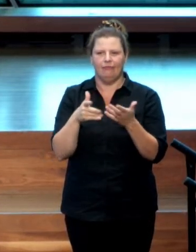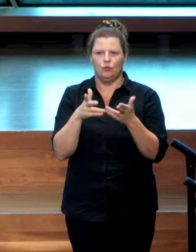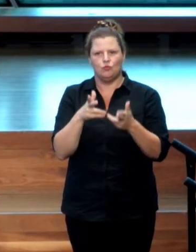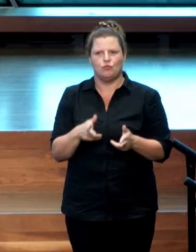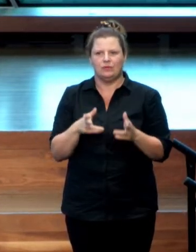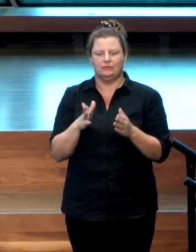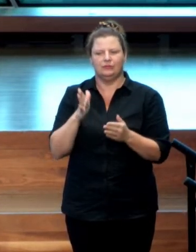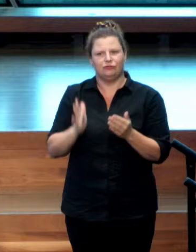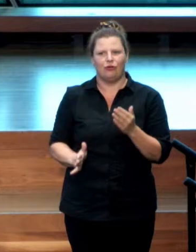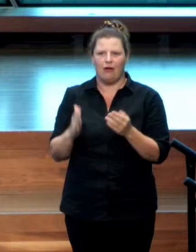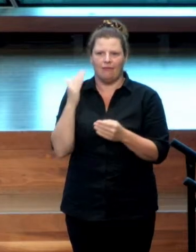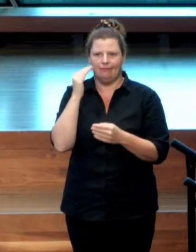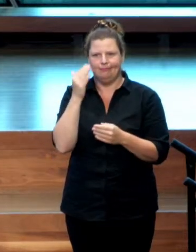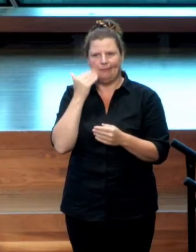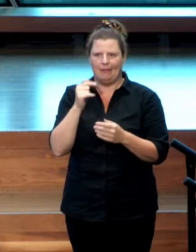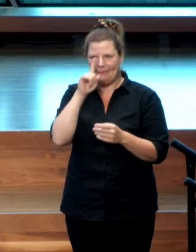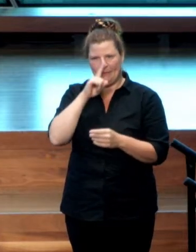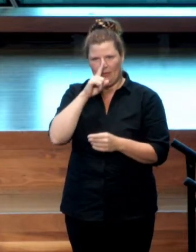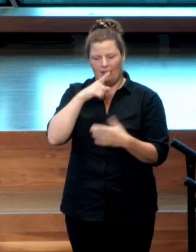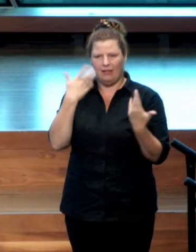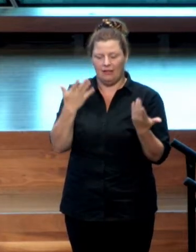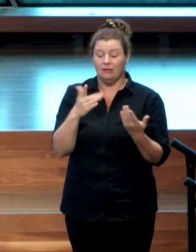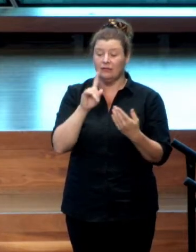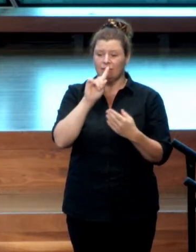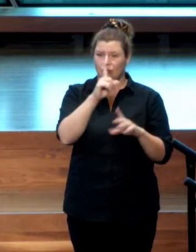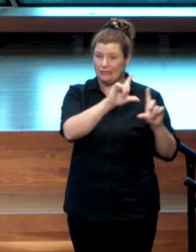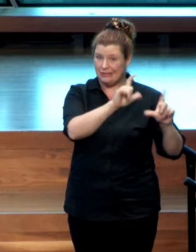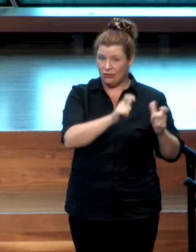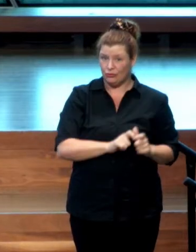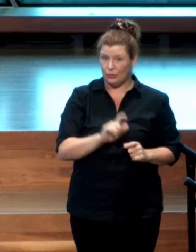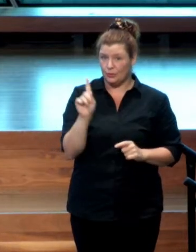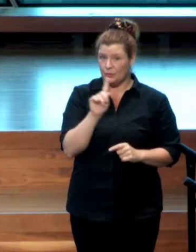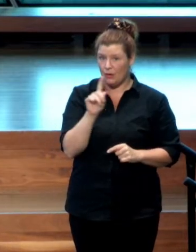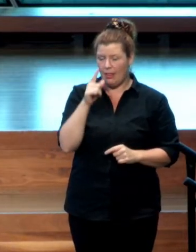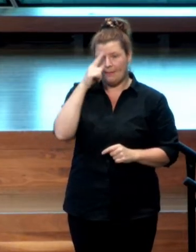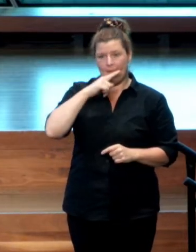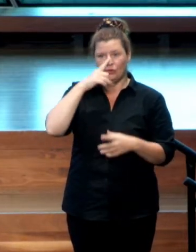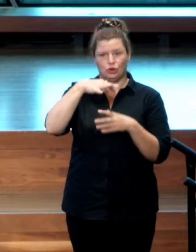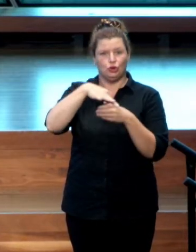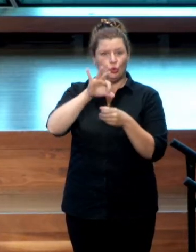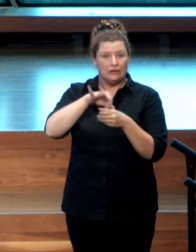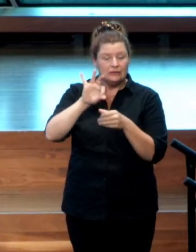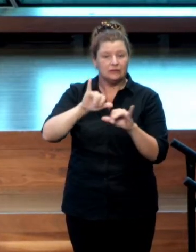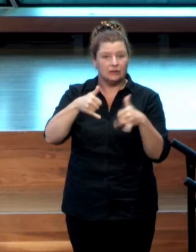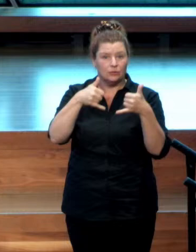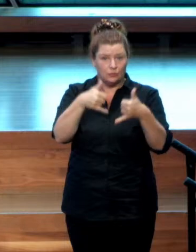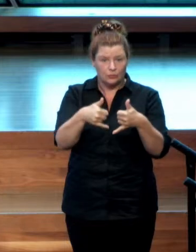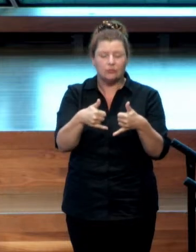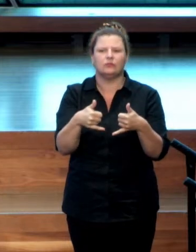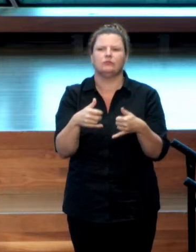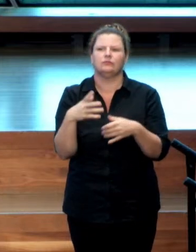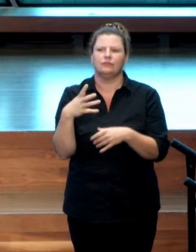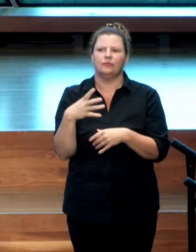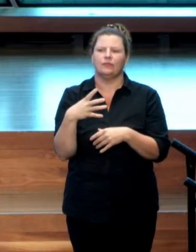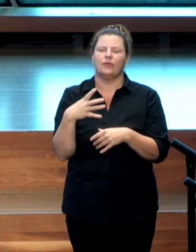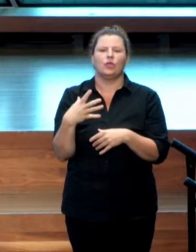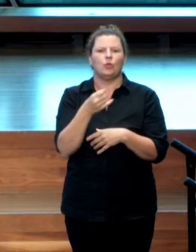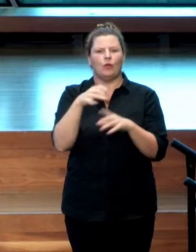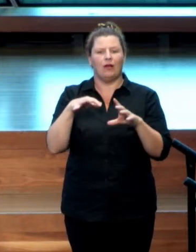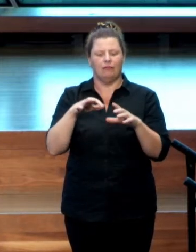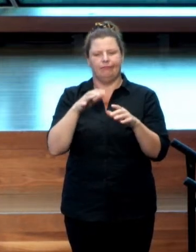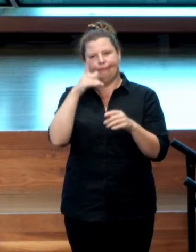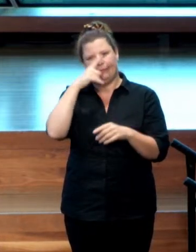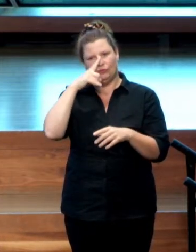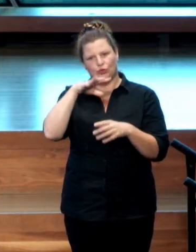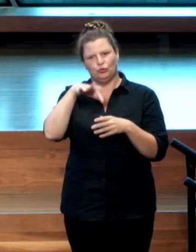beautiful. So our first category for tonight is the People's Choice Award. The winner of the People's Choice Award